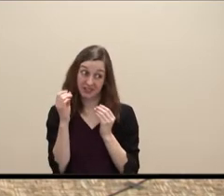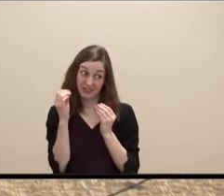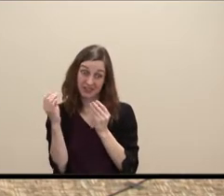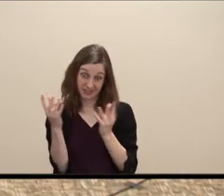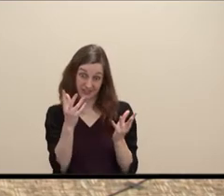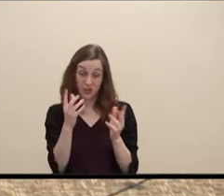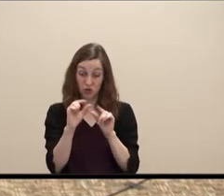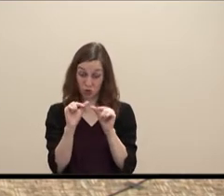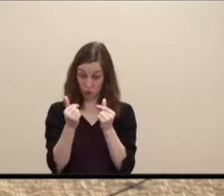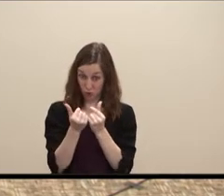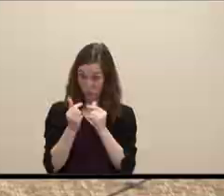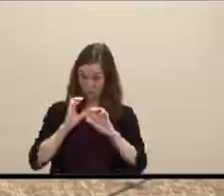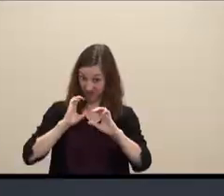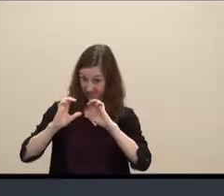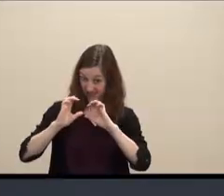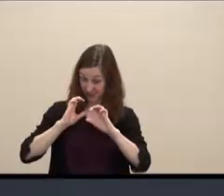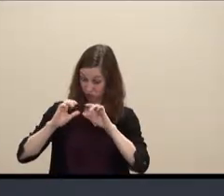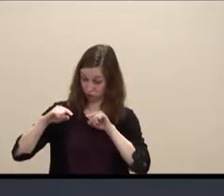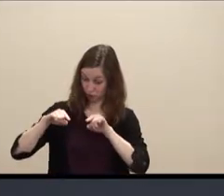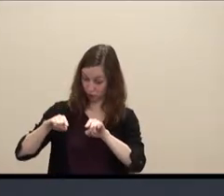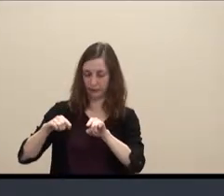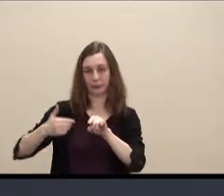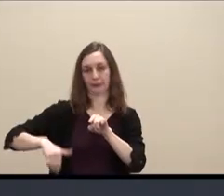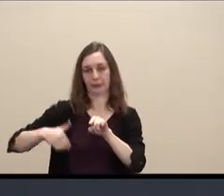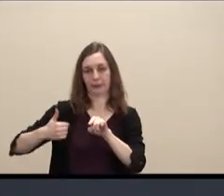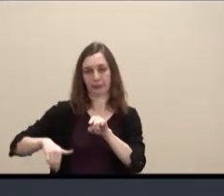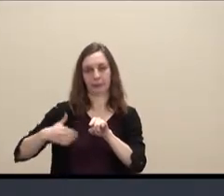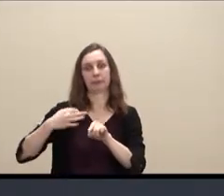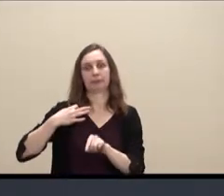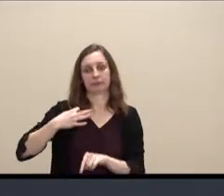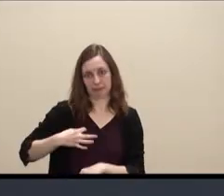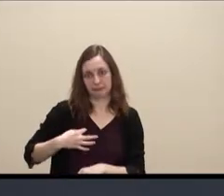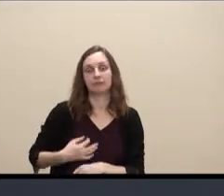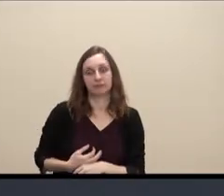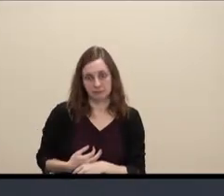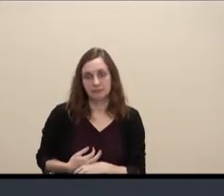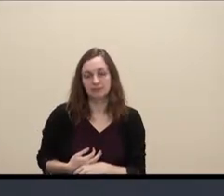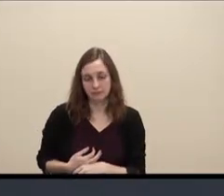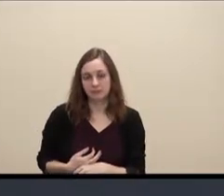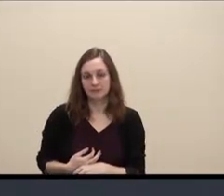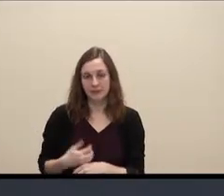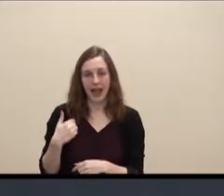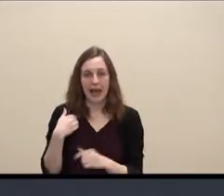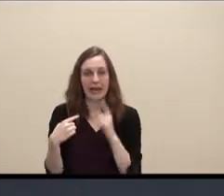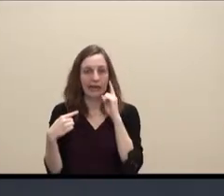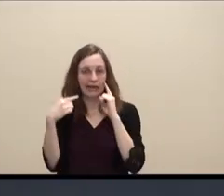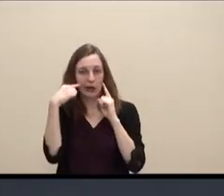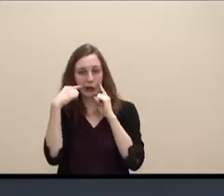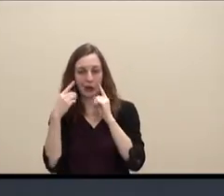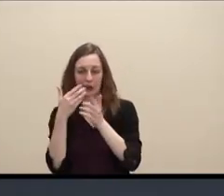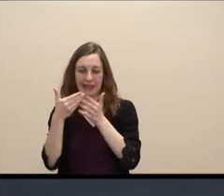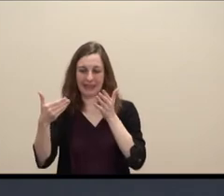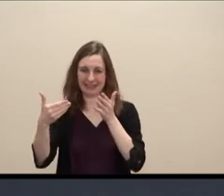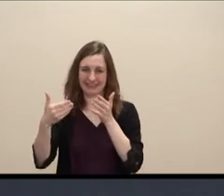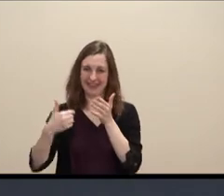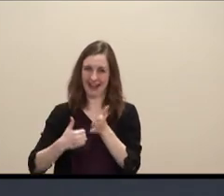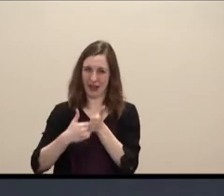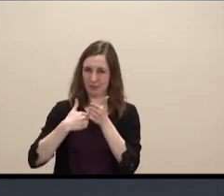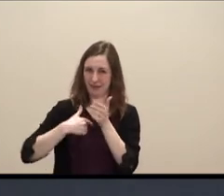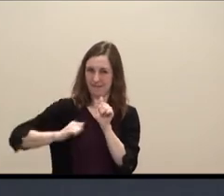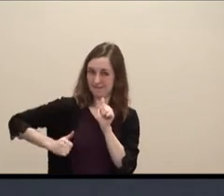helpful because I, you know, even participating in a small group myself, I'm hearing things to follow up with the